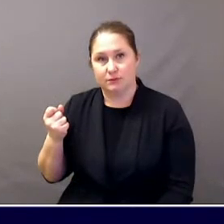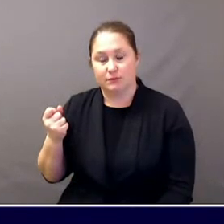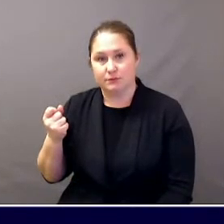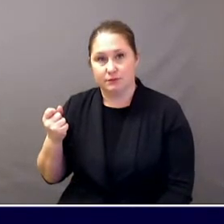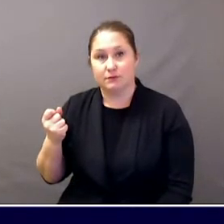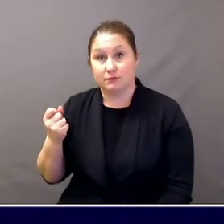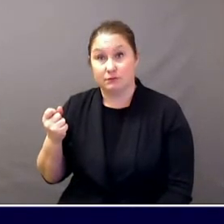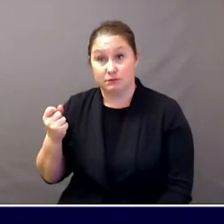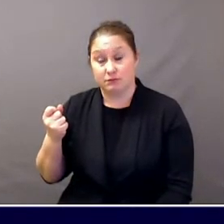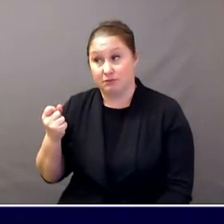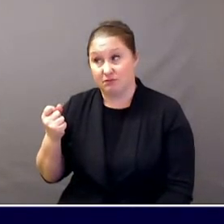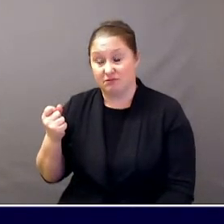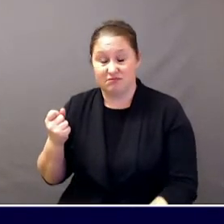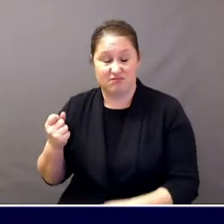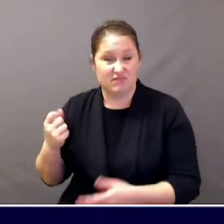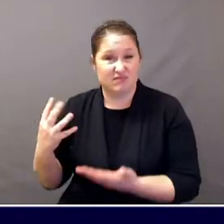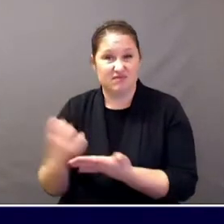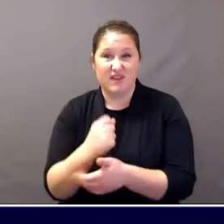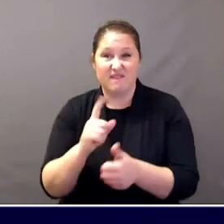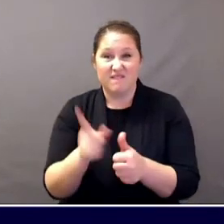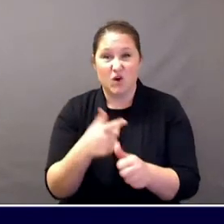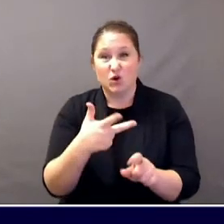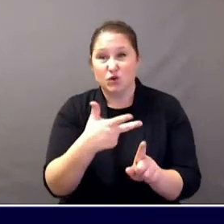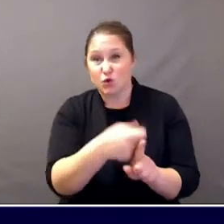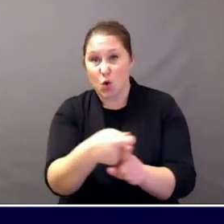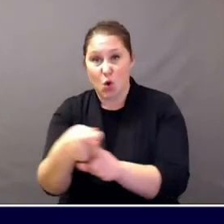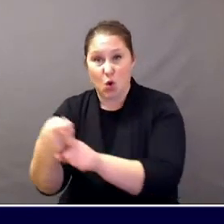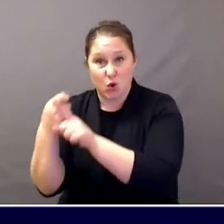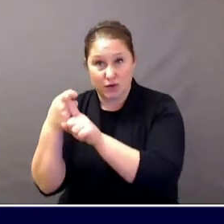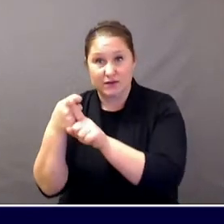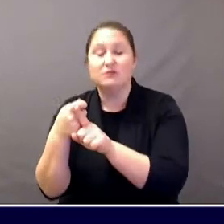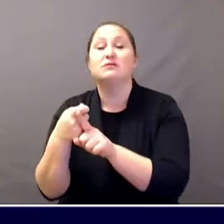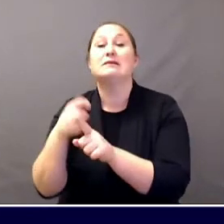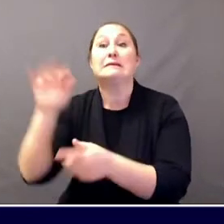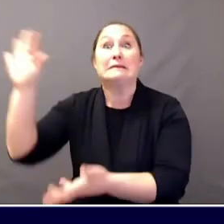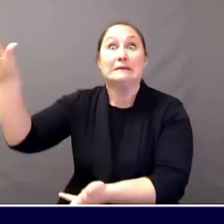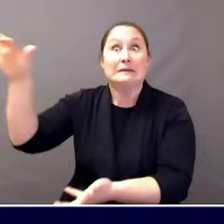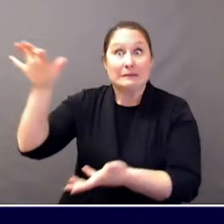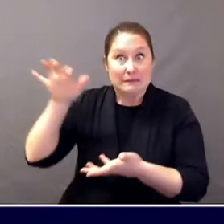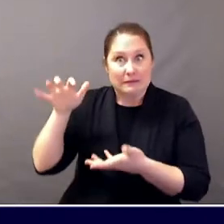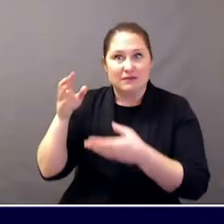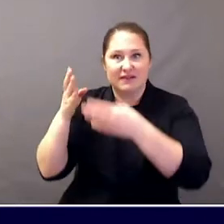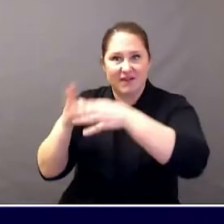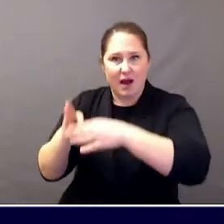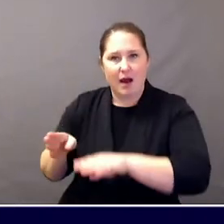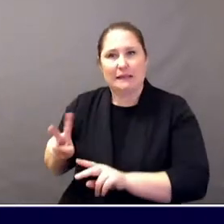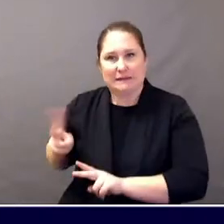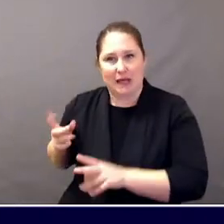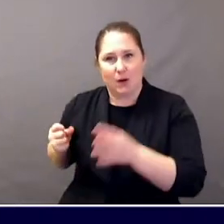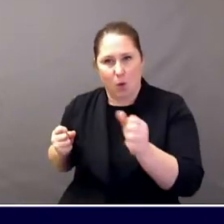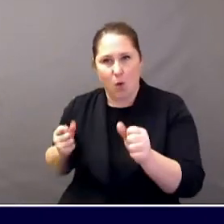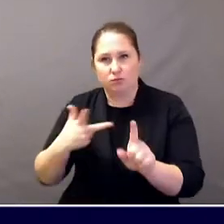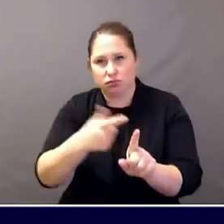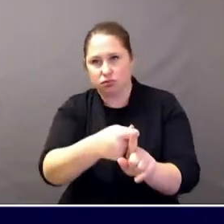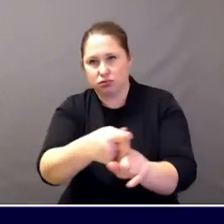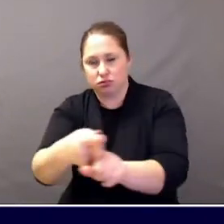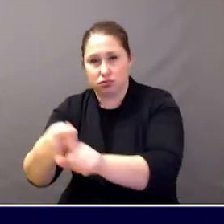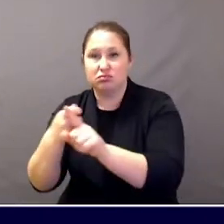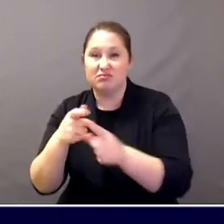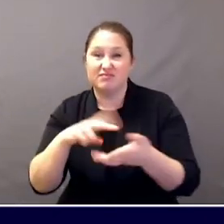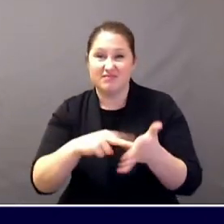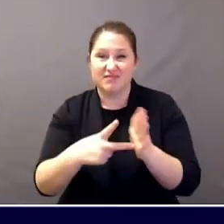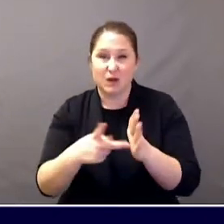used as first doses, that intensifies our desire to get these community level vaccination sites stood